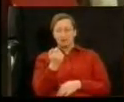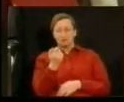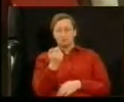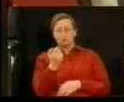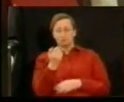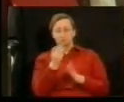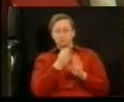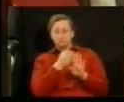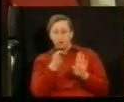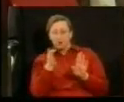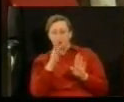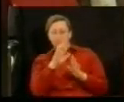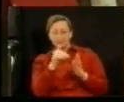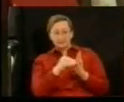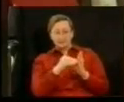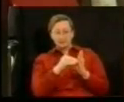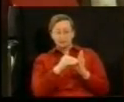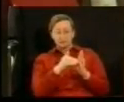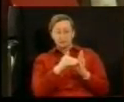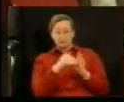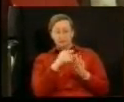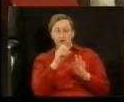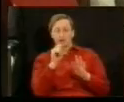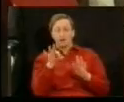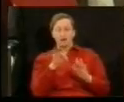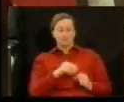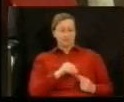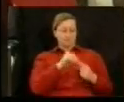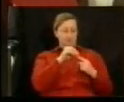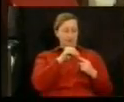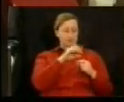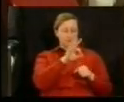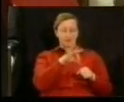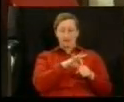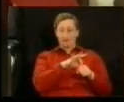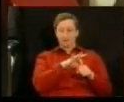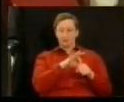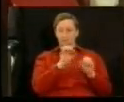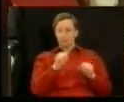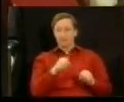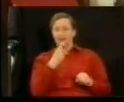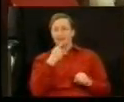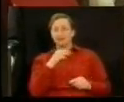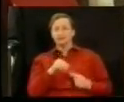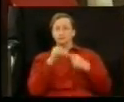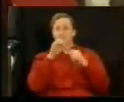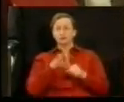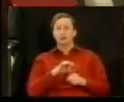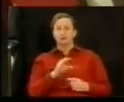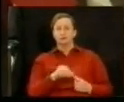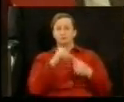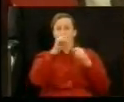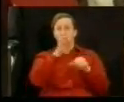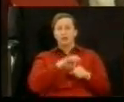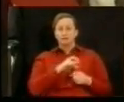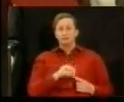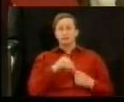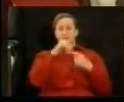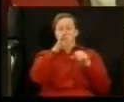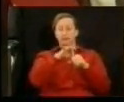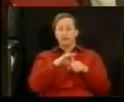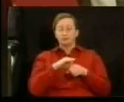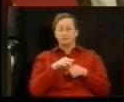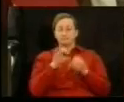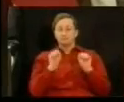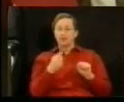core of special election. We can say special election, special election, special election, and say it 15